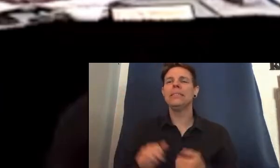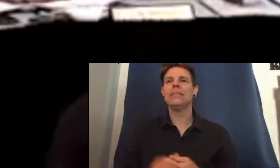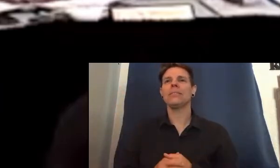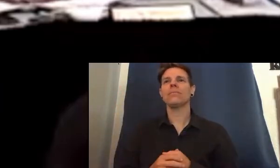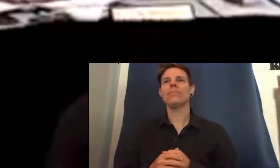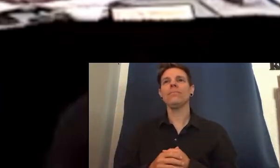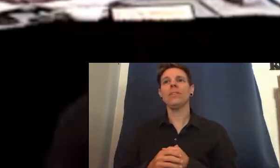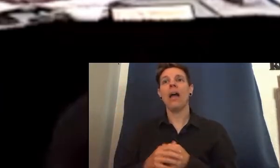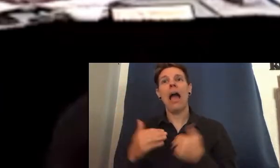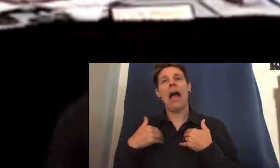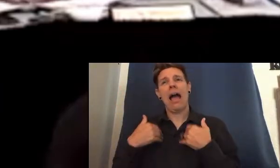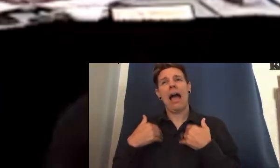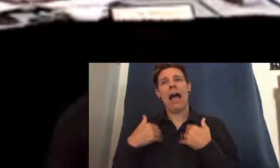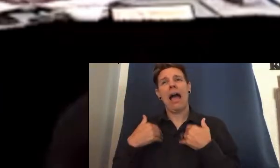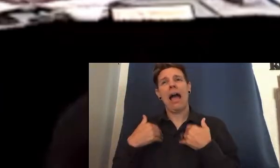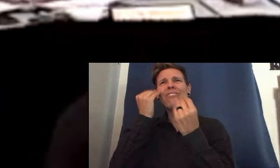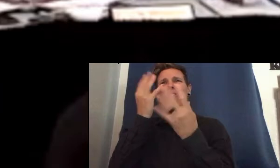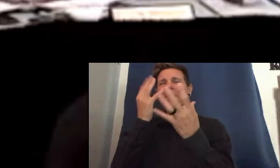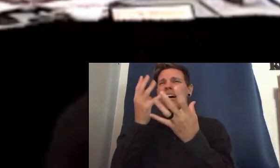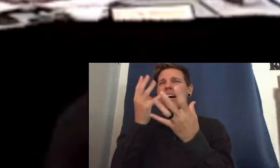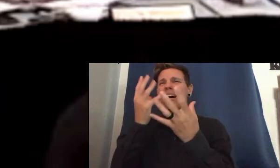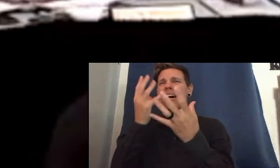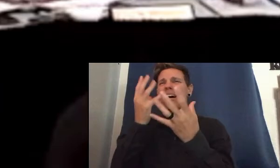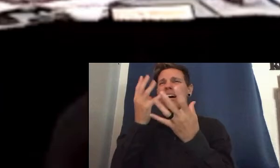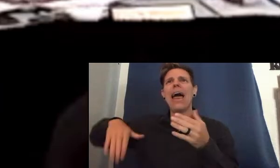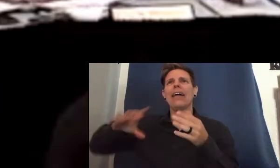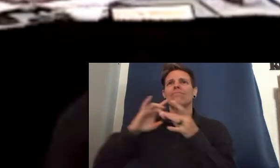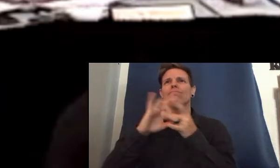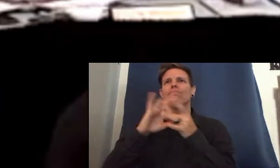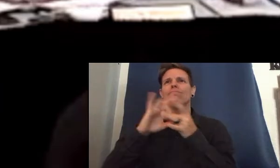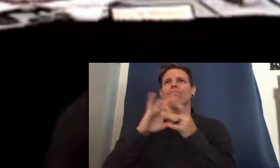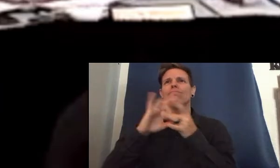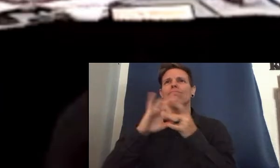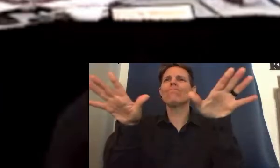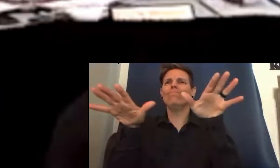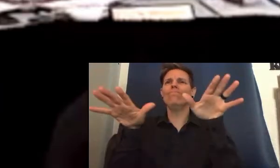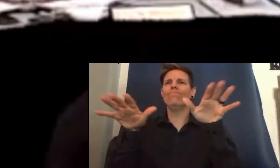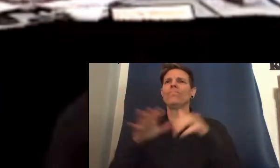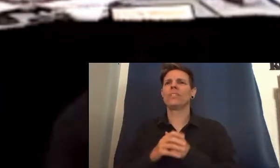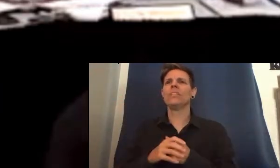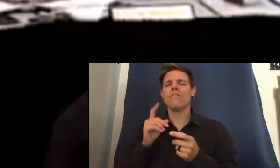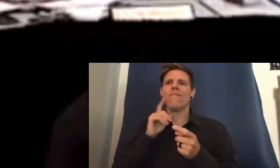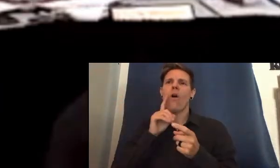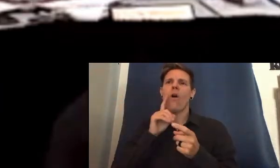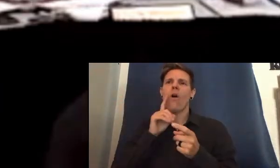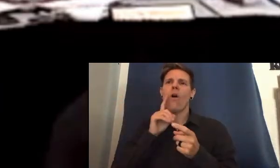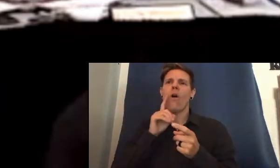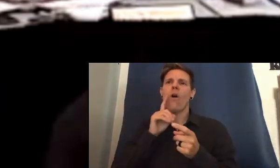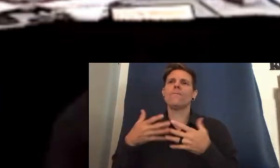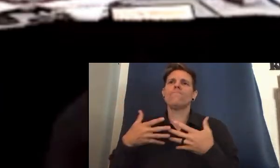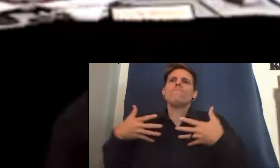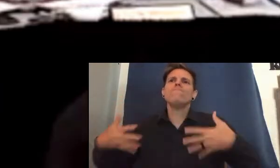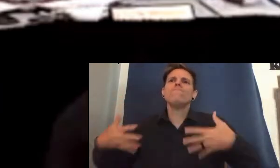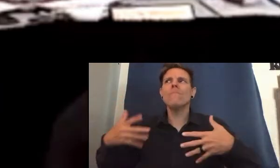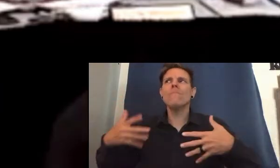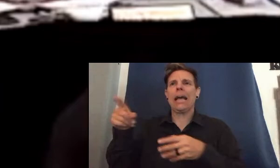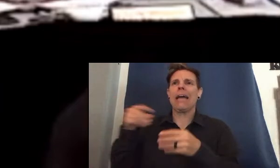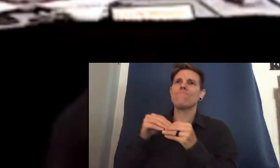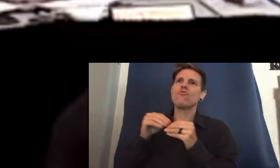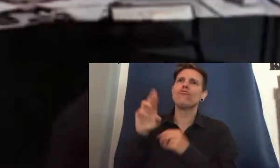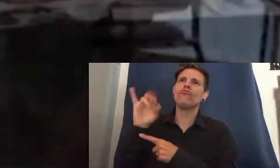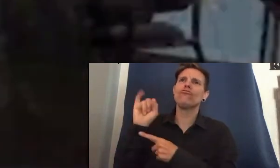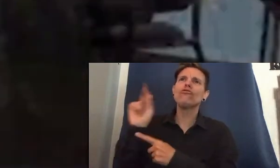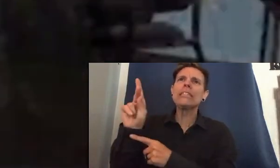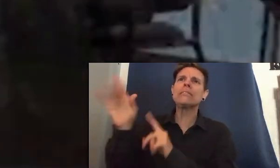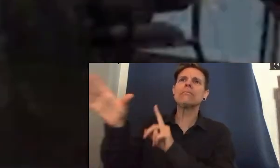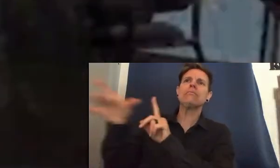yet to come, but yeah, certainly those comorbidities make you higher risk. And then just in relation to the census data we